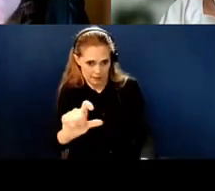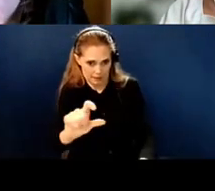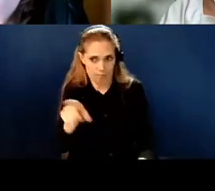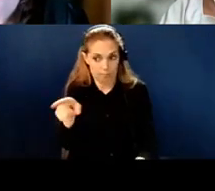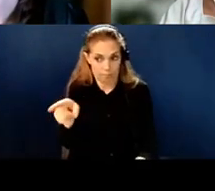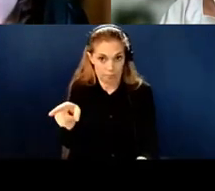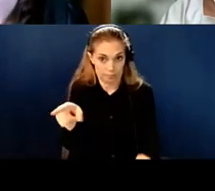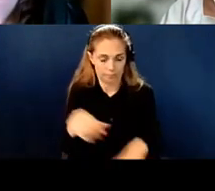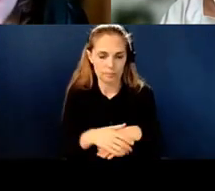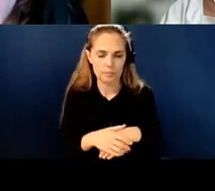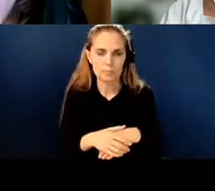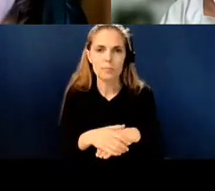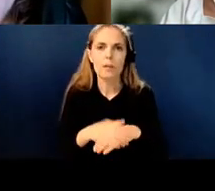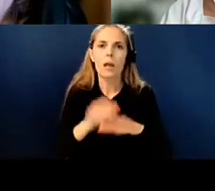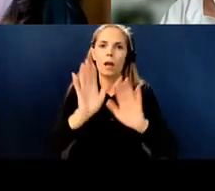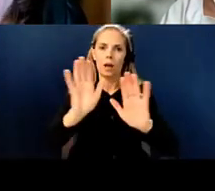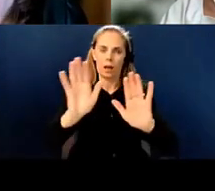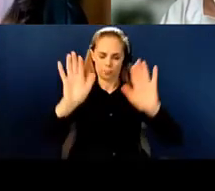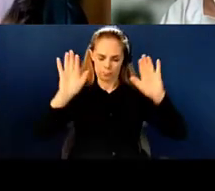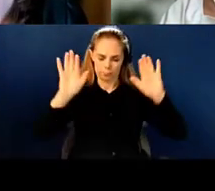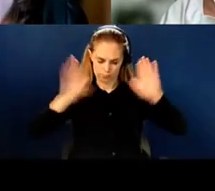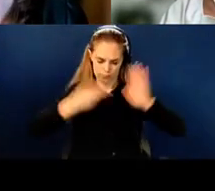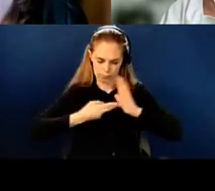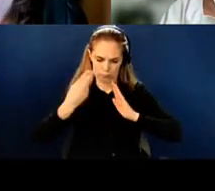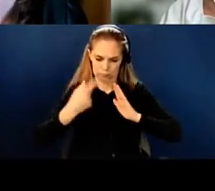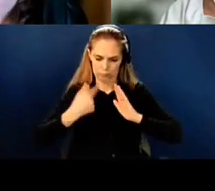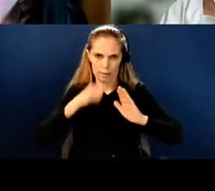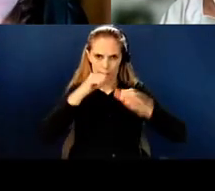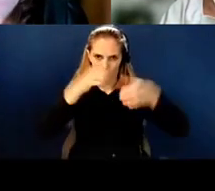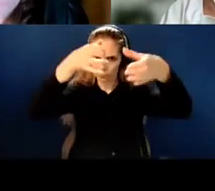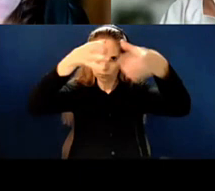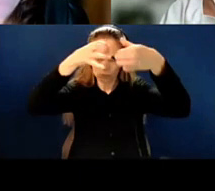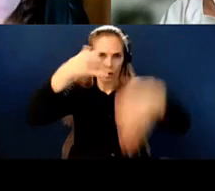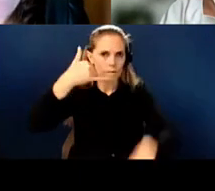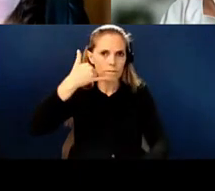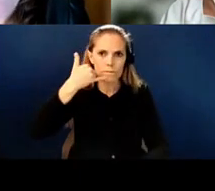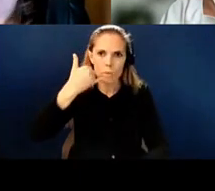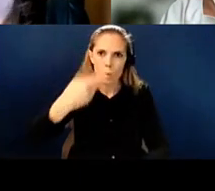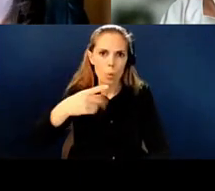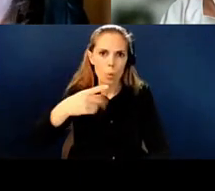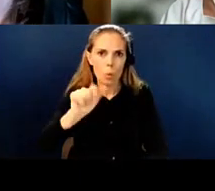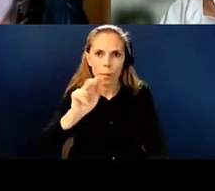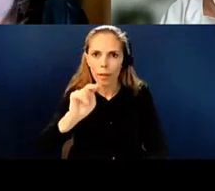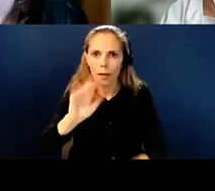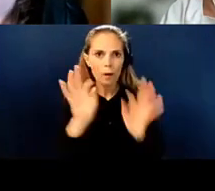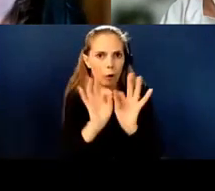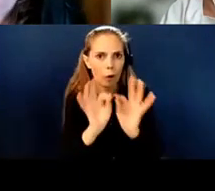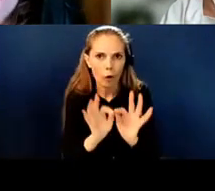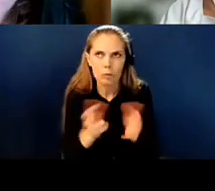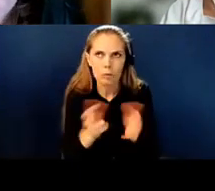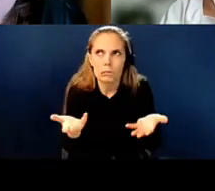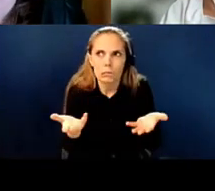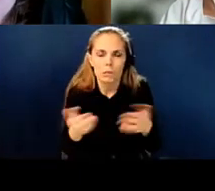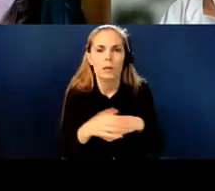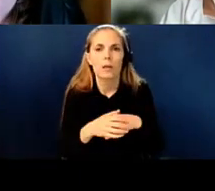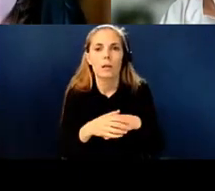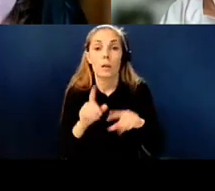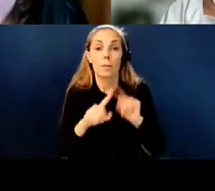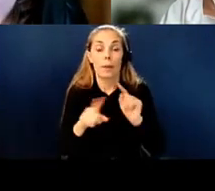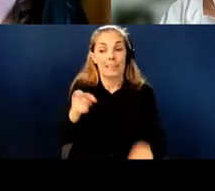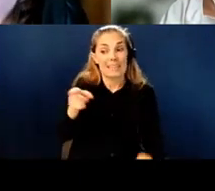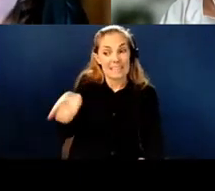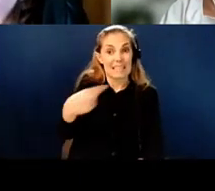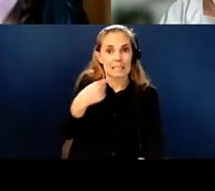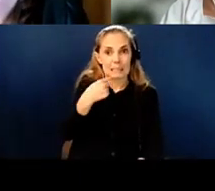about phone plans and the cost. So maybe someone can help me out with that at some point. But that was what he had said,